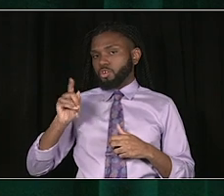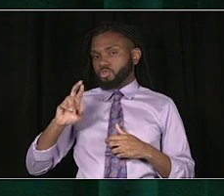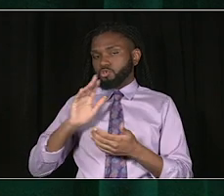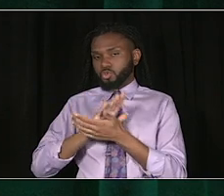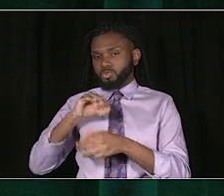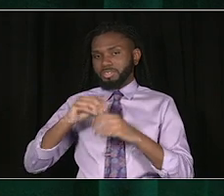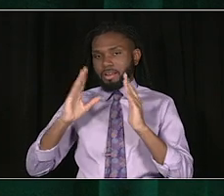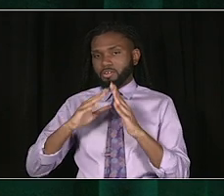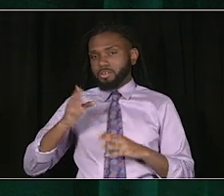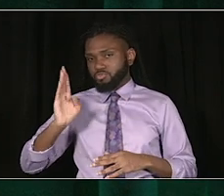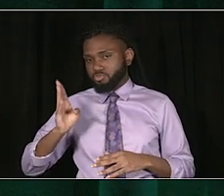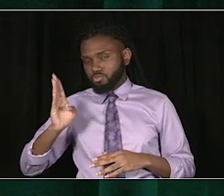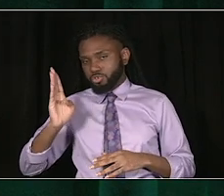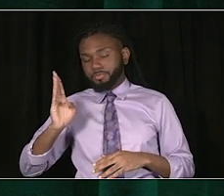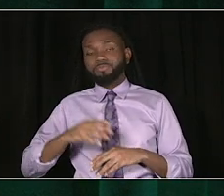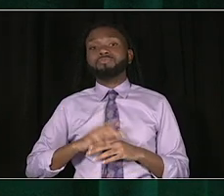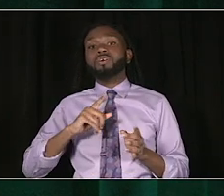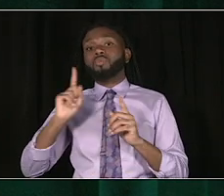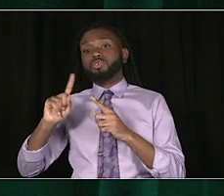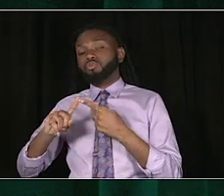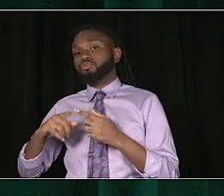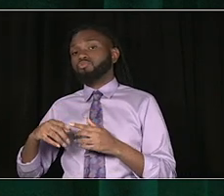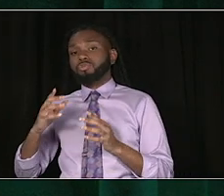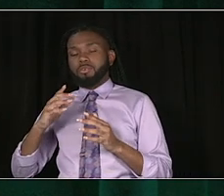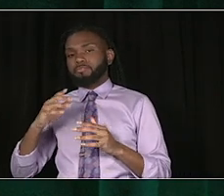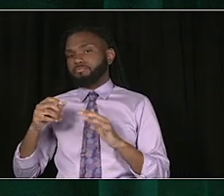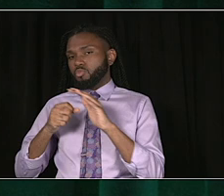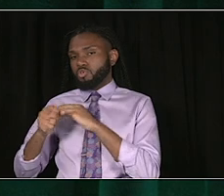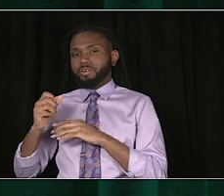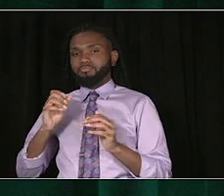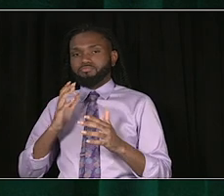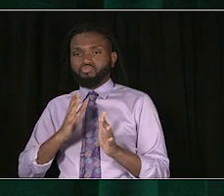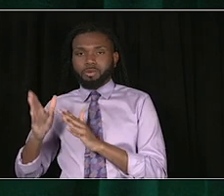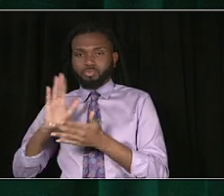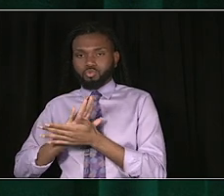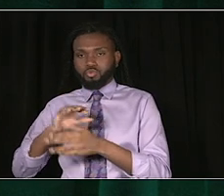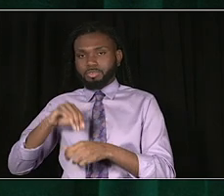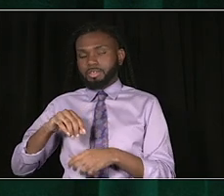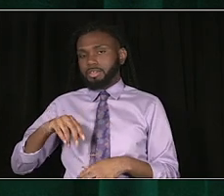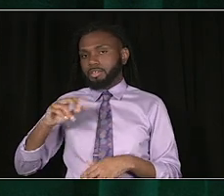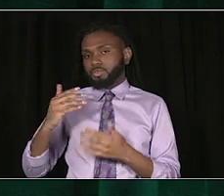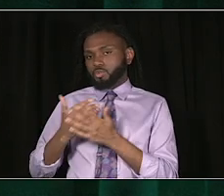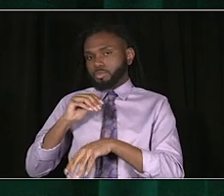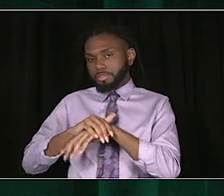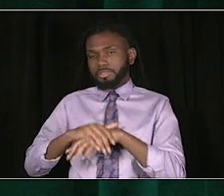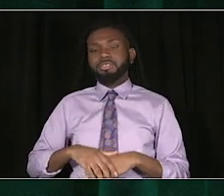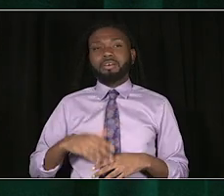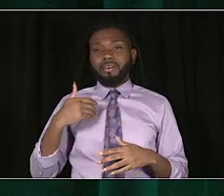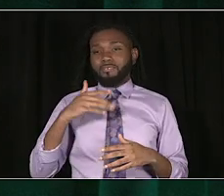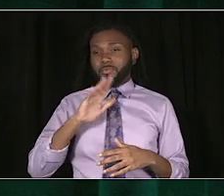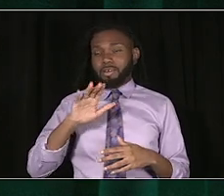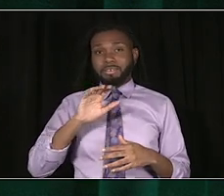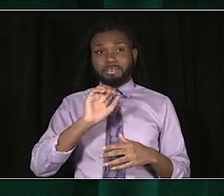I went to a boarding school, a prep school in New England, where out of, you know, 900 students, it was like